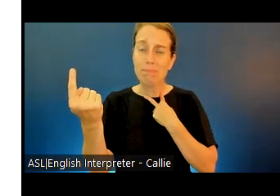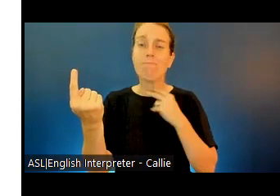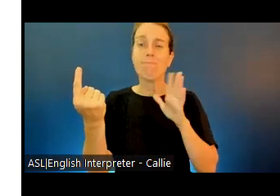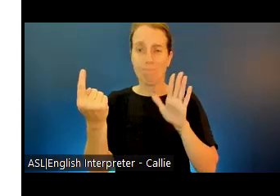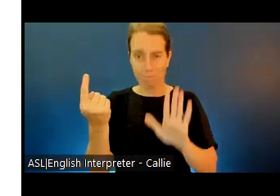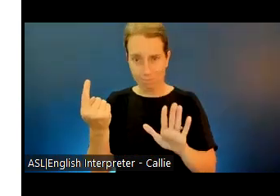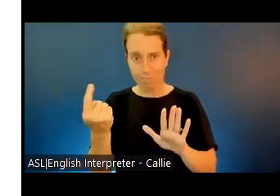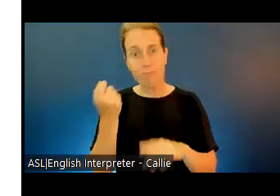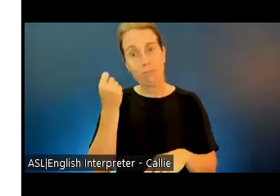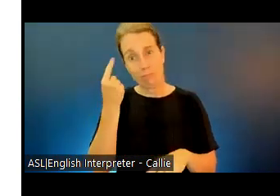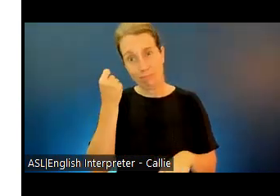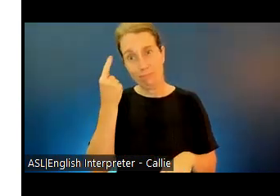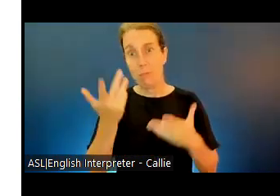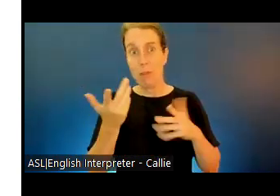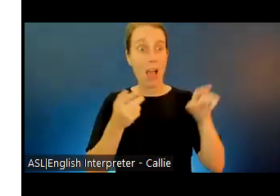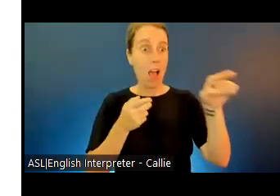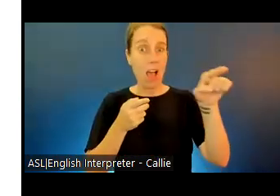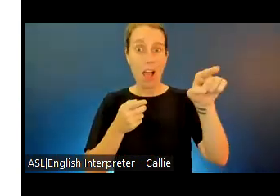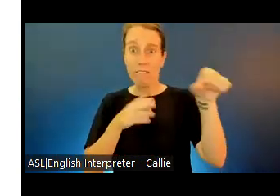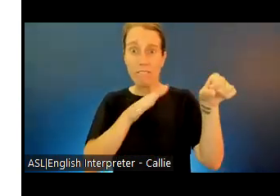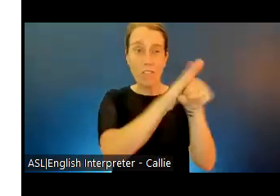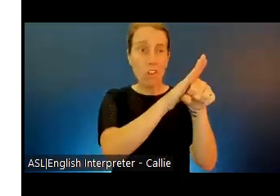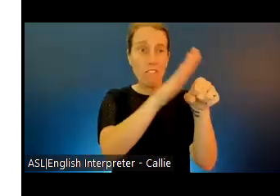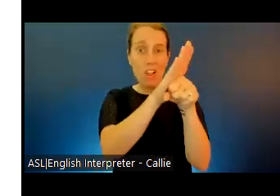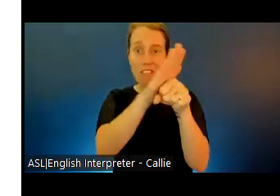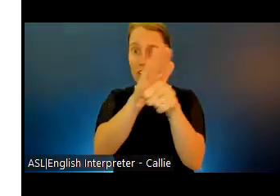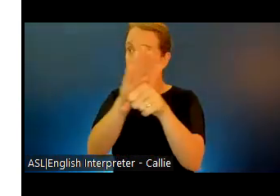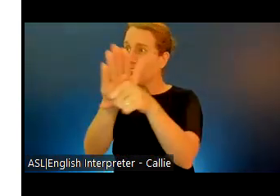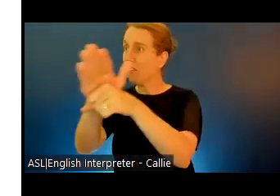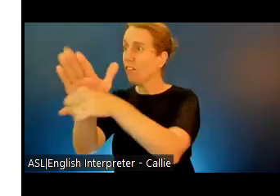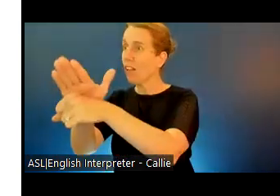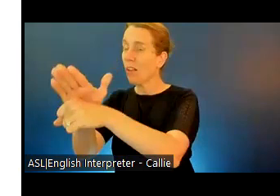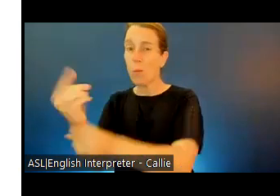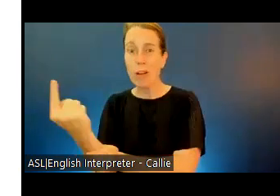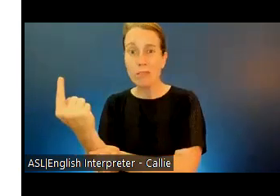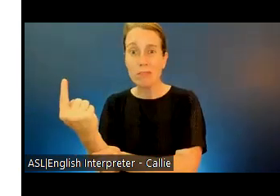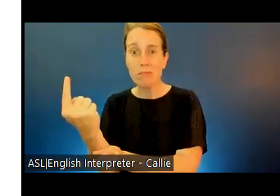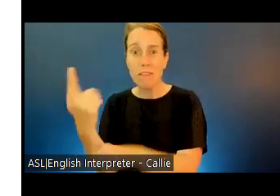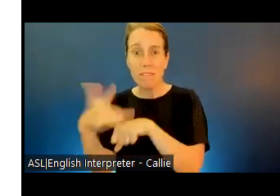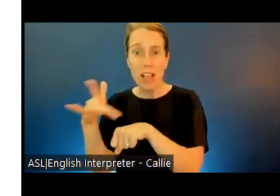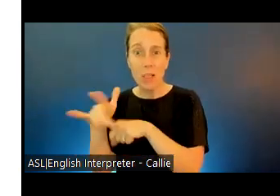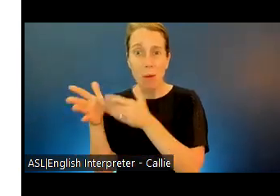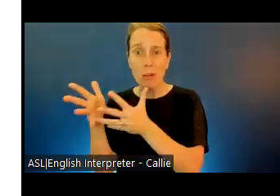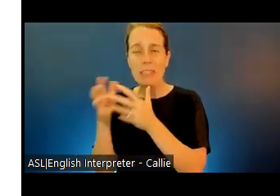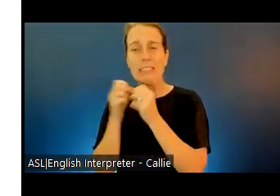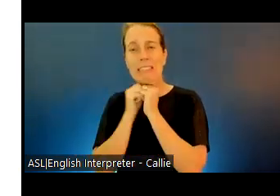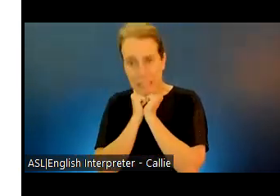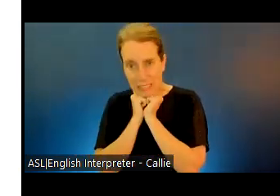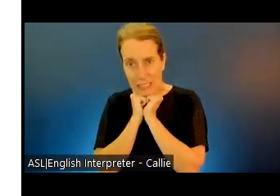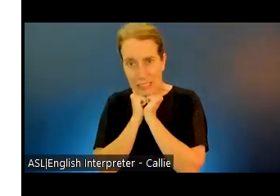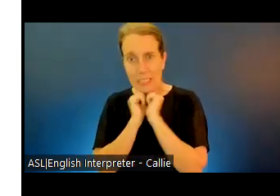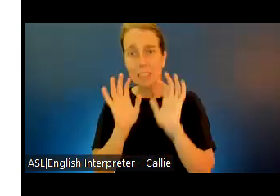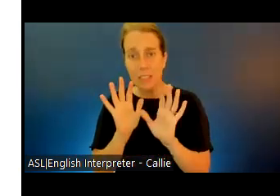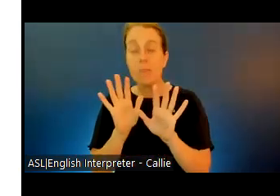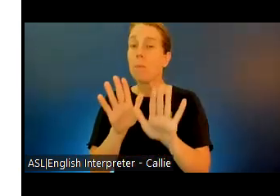that there may not be beds available in another facility, and that this may be the only option, but I really try to encourage people